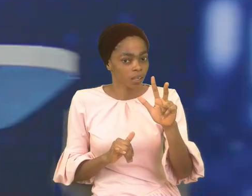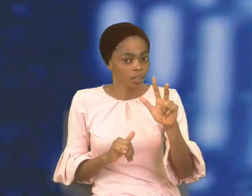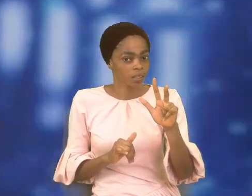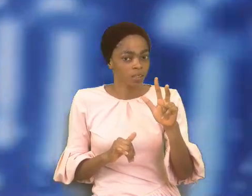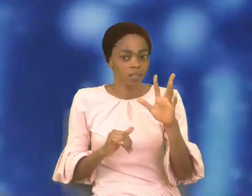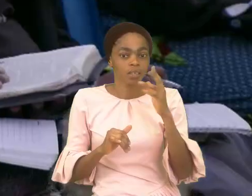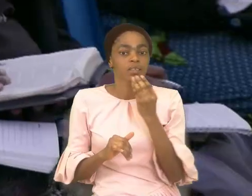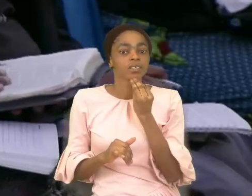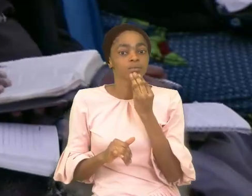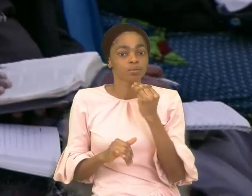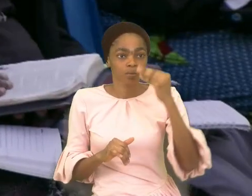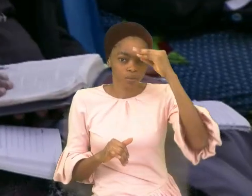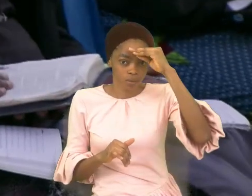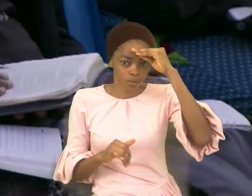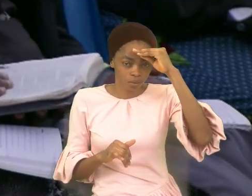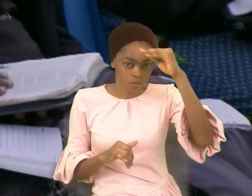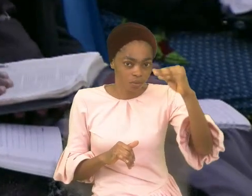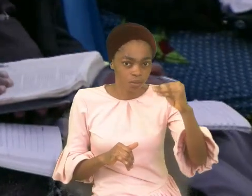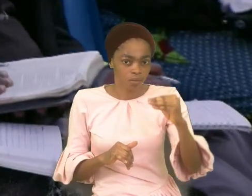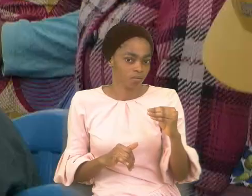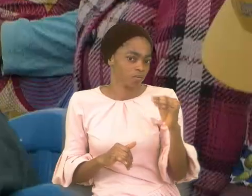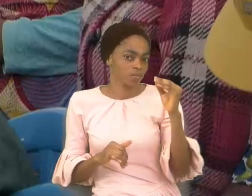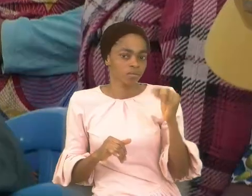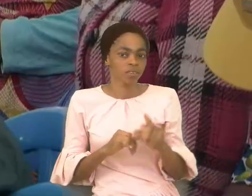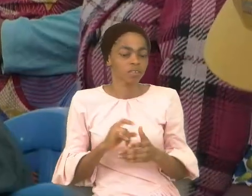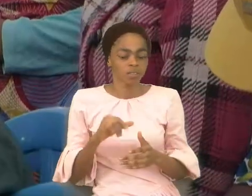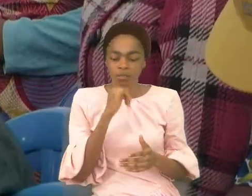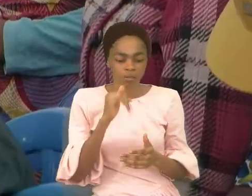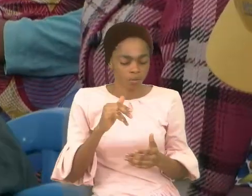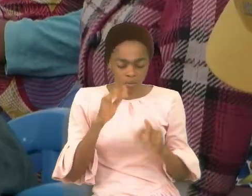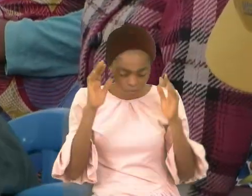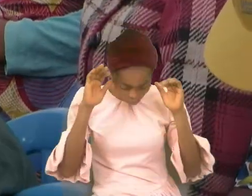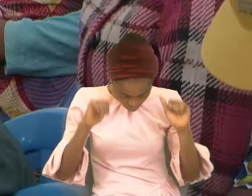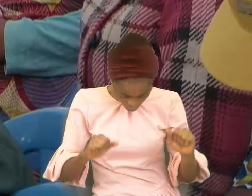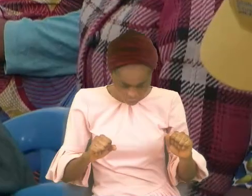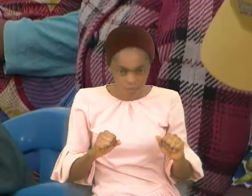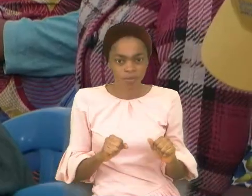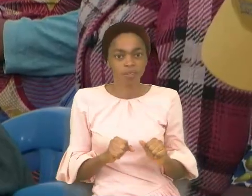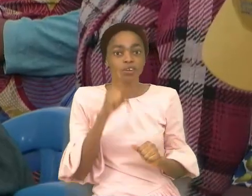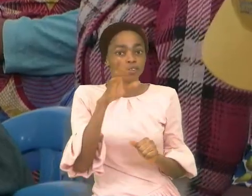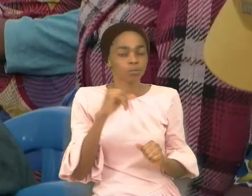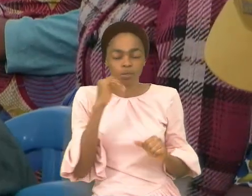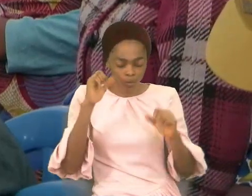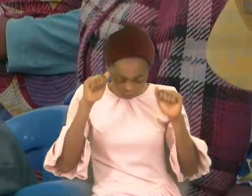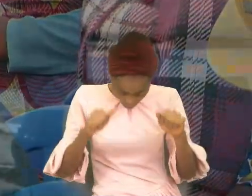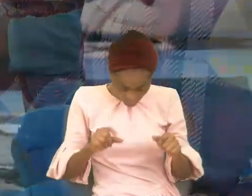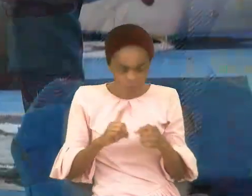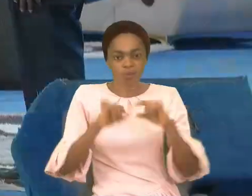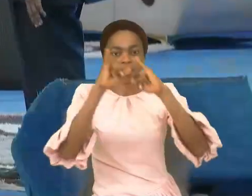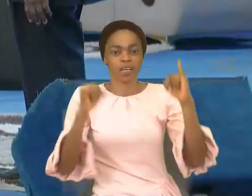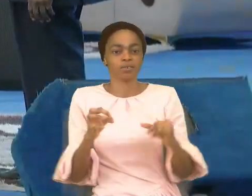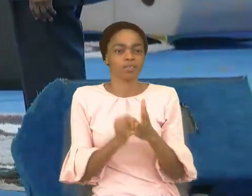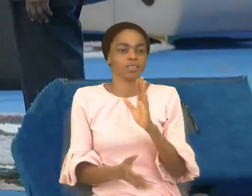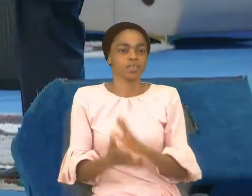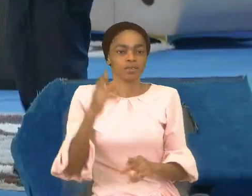not fall down. You will not fall down to idol. The idol of Babylon, the idol of